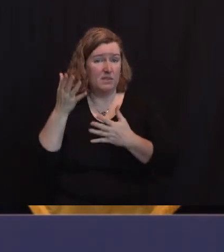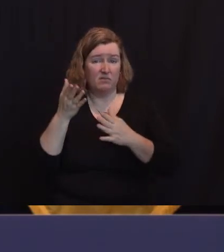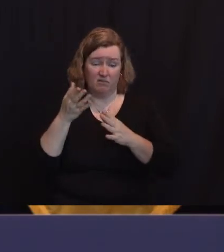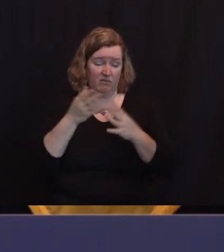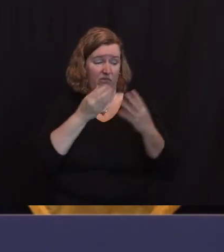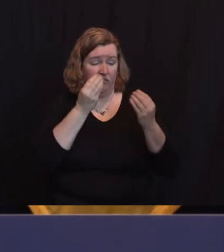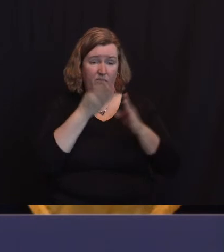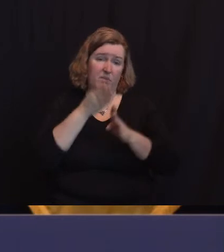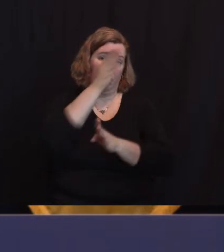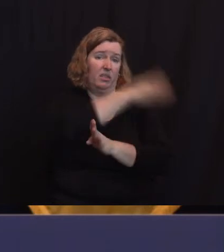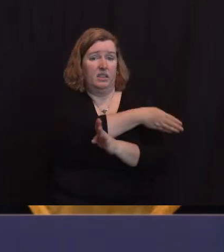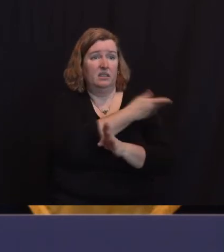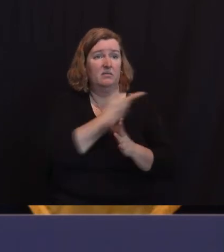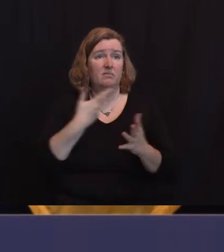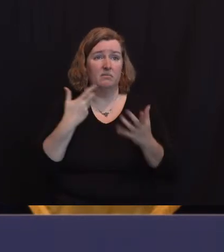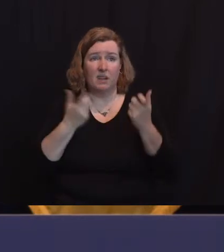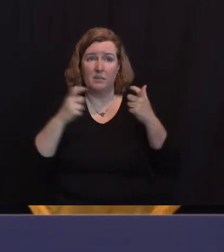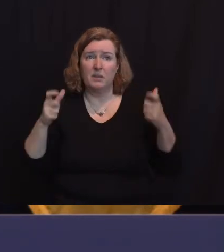not